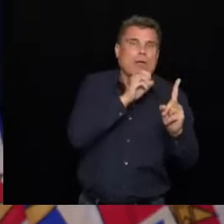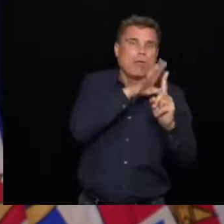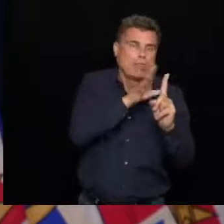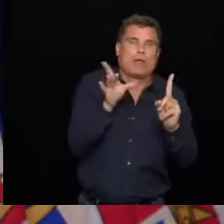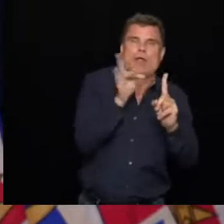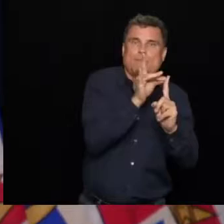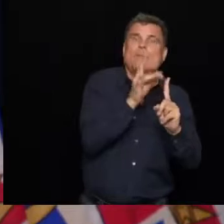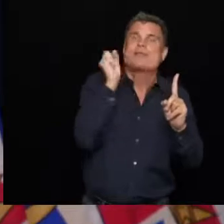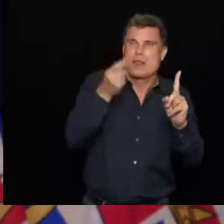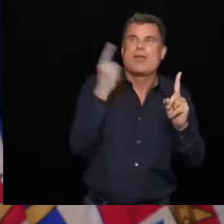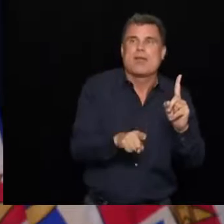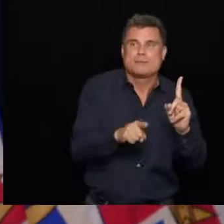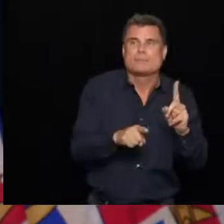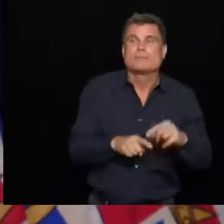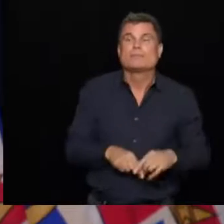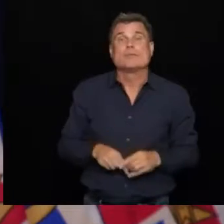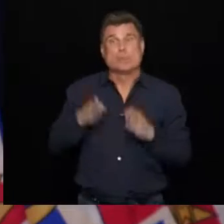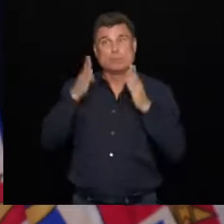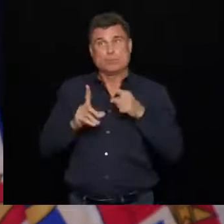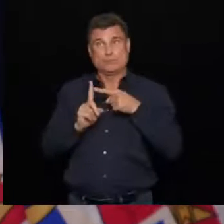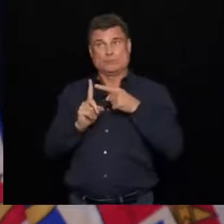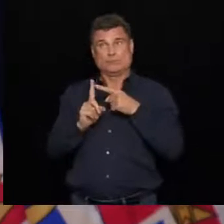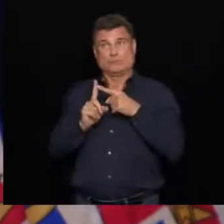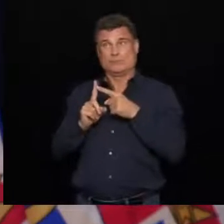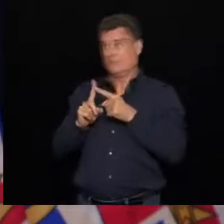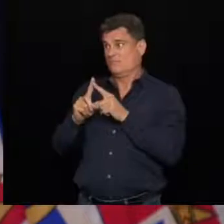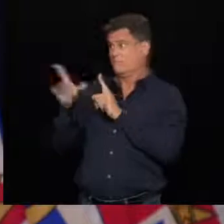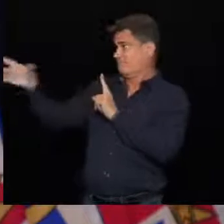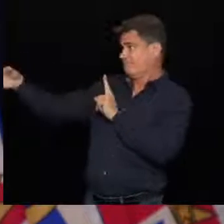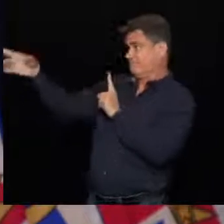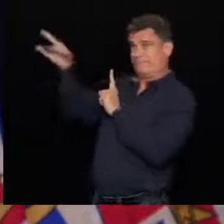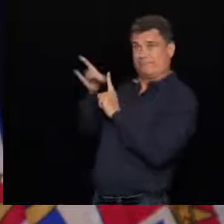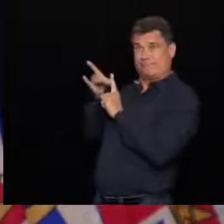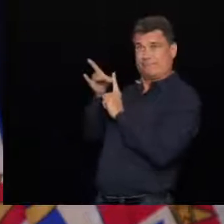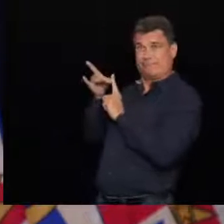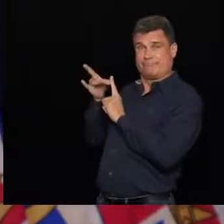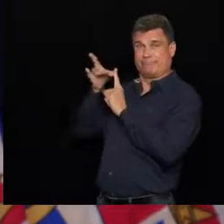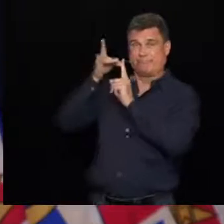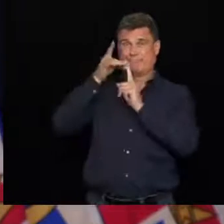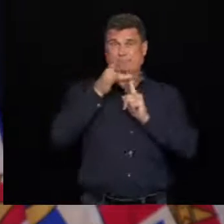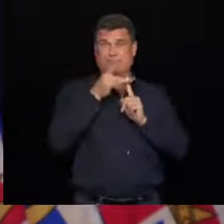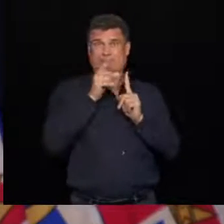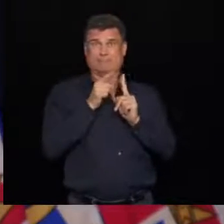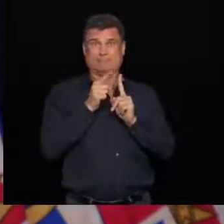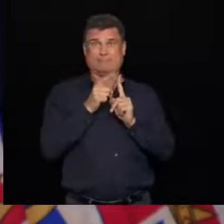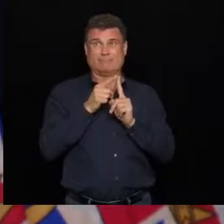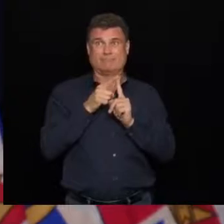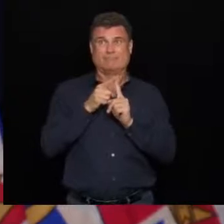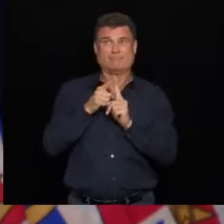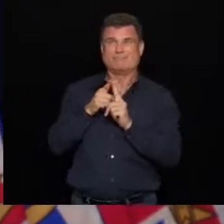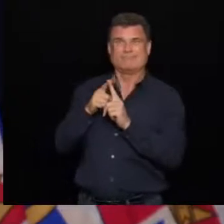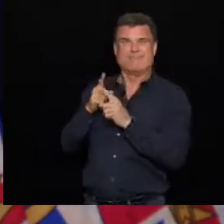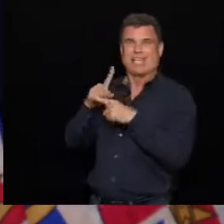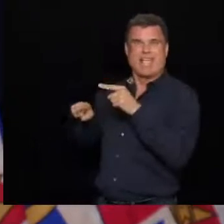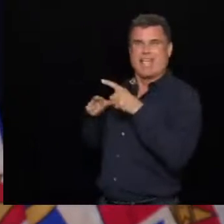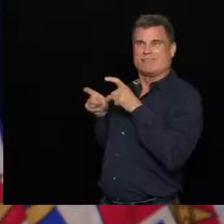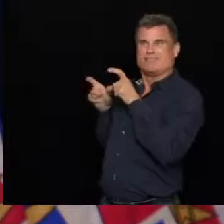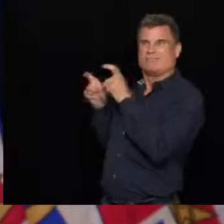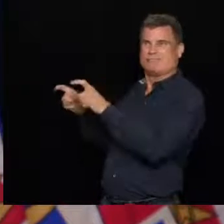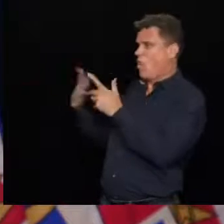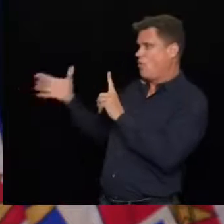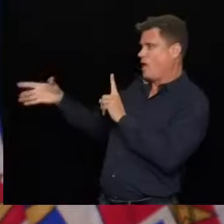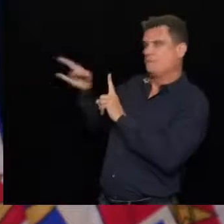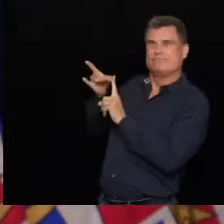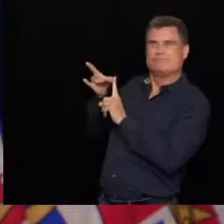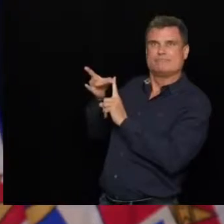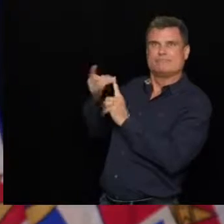there's nothing we can do to stop them from getting infected if they've inhaled enough dose of the virus. We just need to